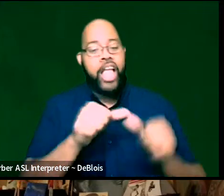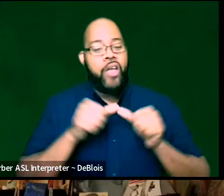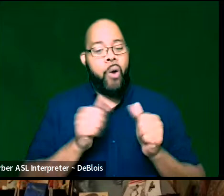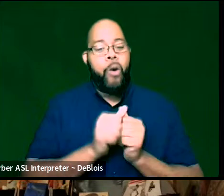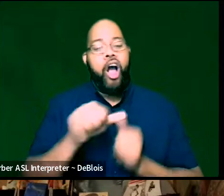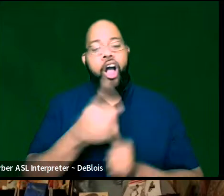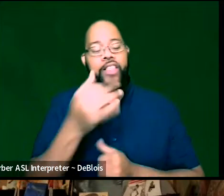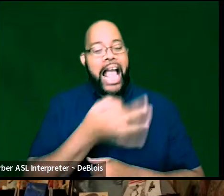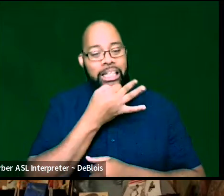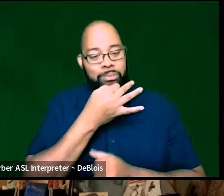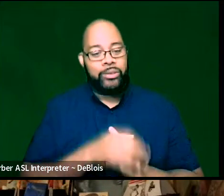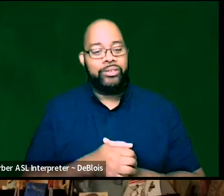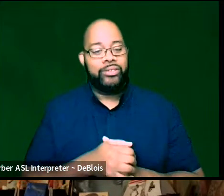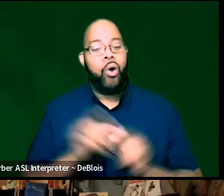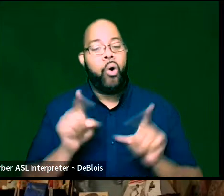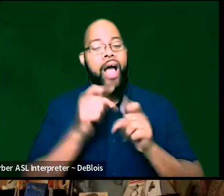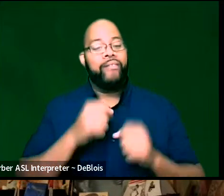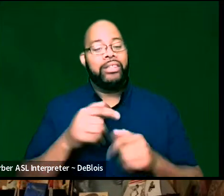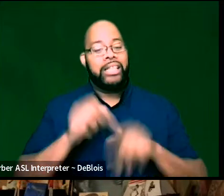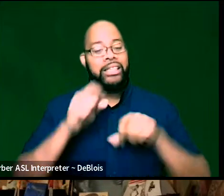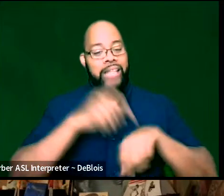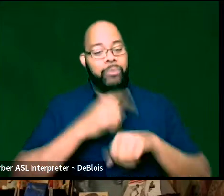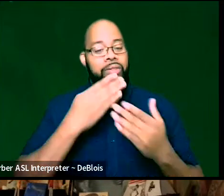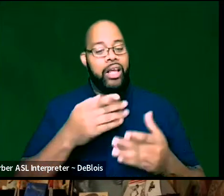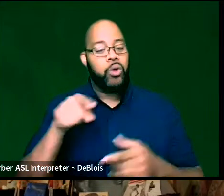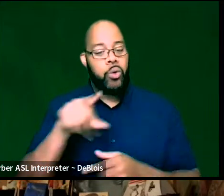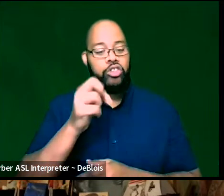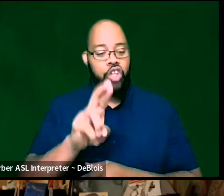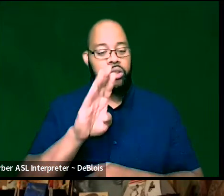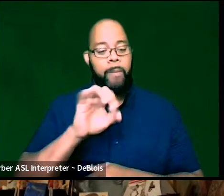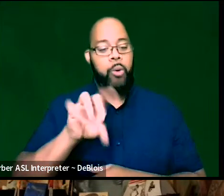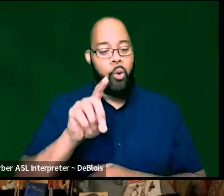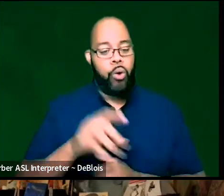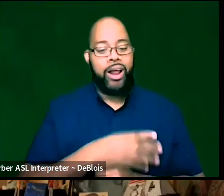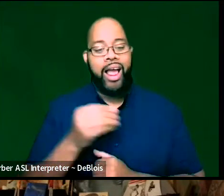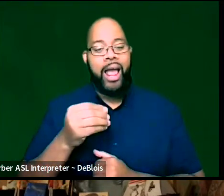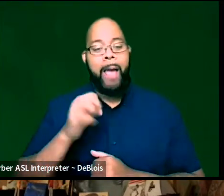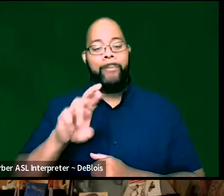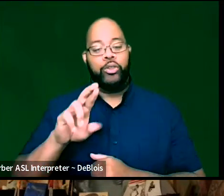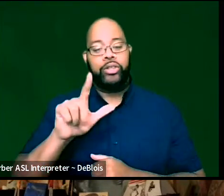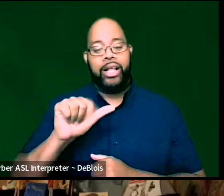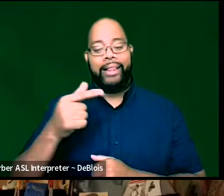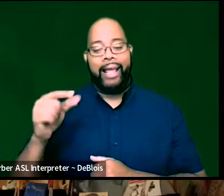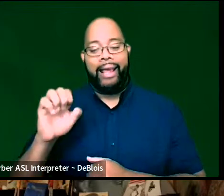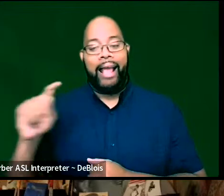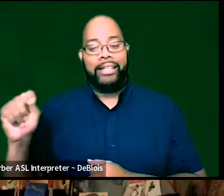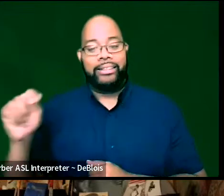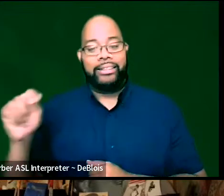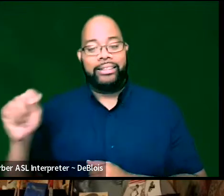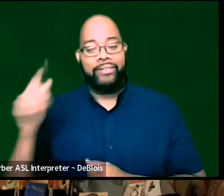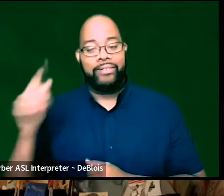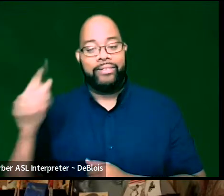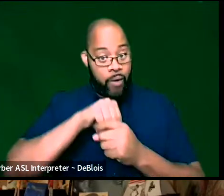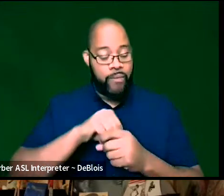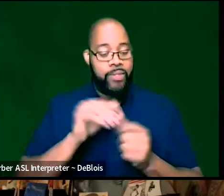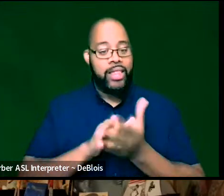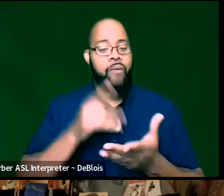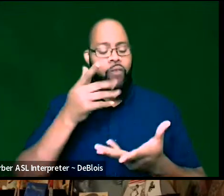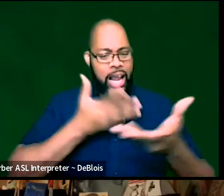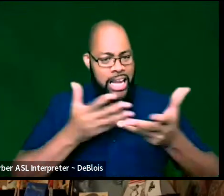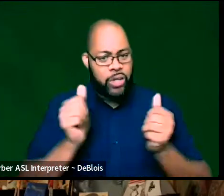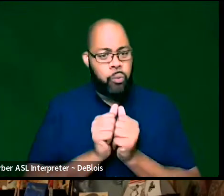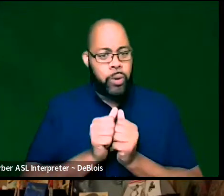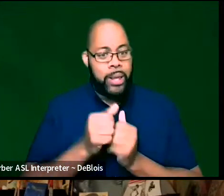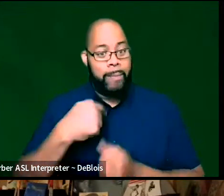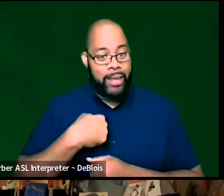another expert. I also have to take time to thank you, Dr. Boyd and Mr. Leggett, for being a part of this, for engaging